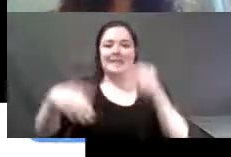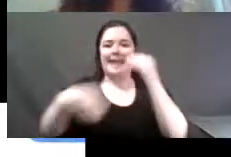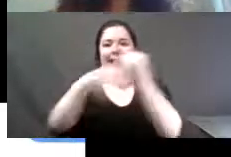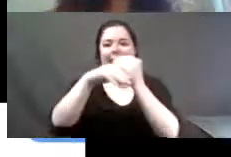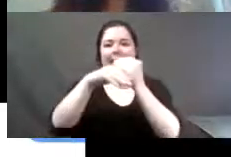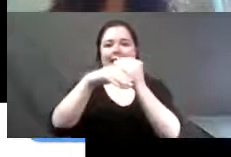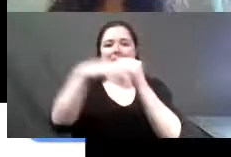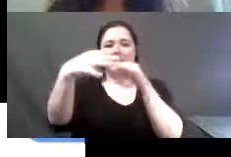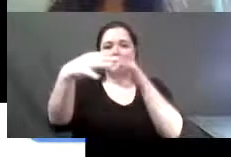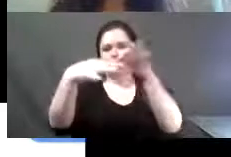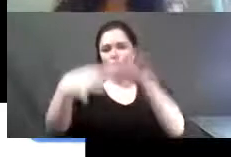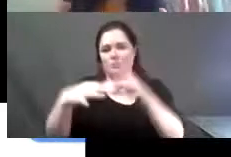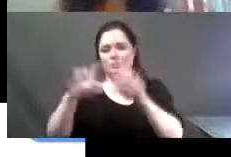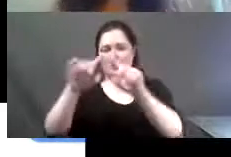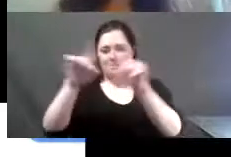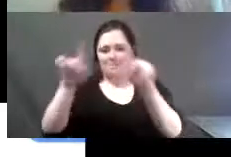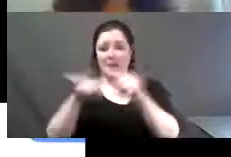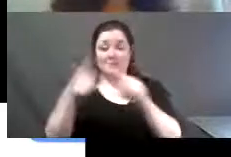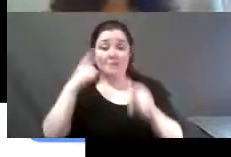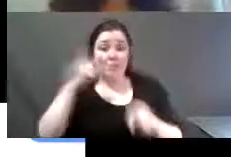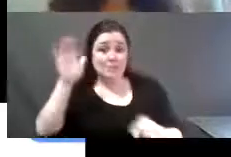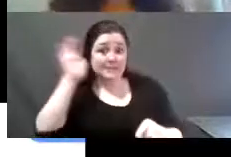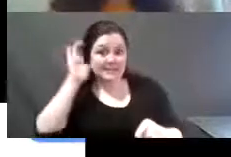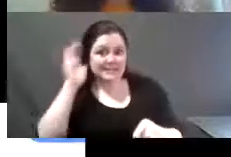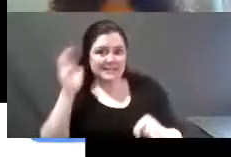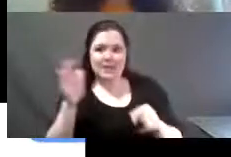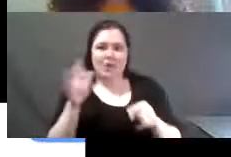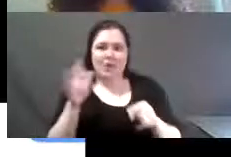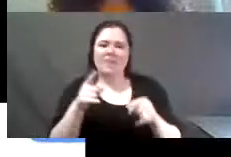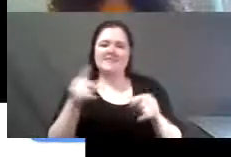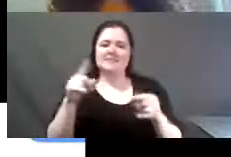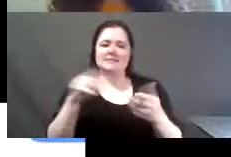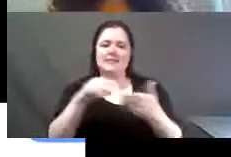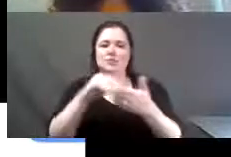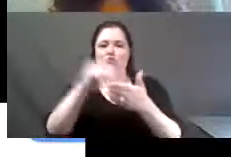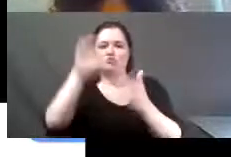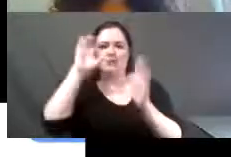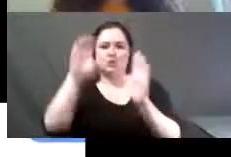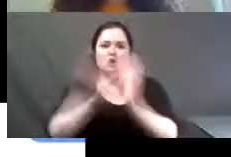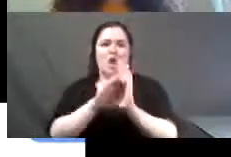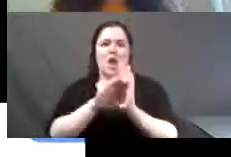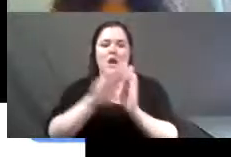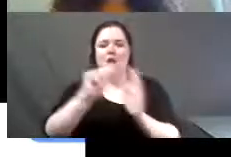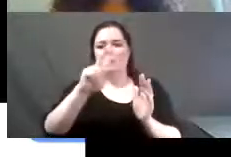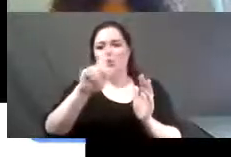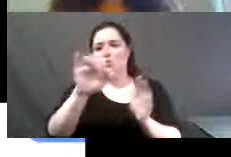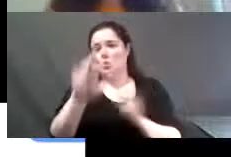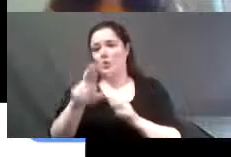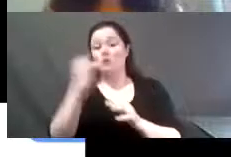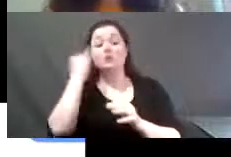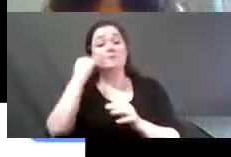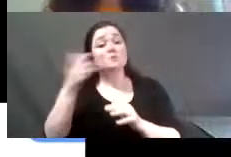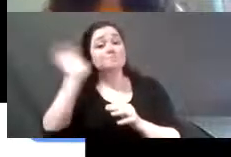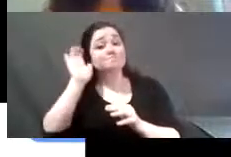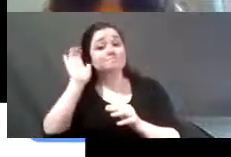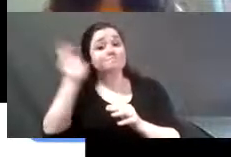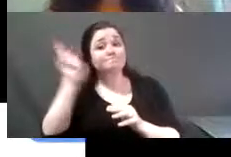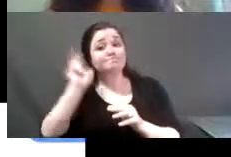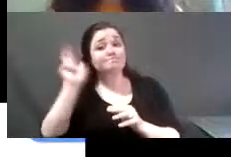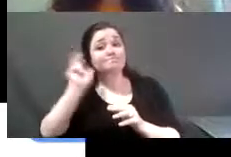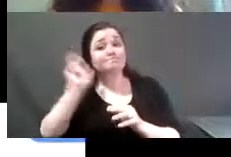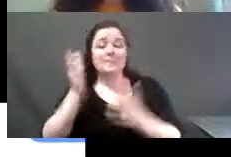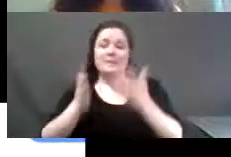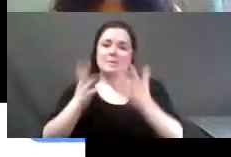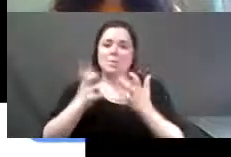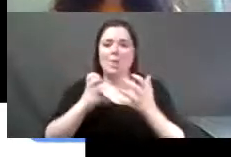So, and for those listening in, all I have is a screenshot of Twitter. So if you're just sitting listening, maybe you want to play